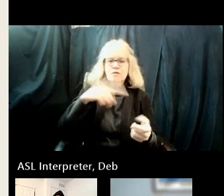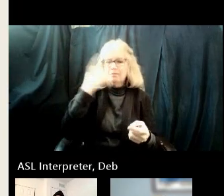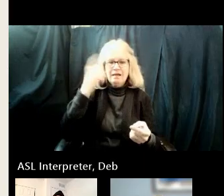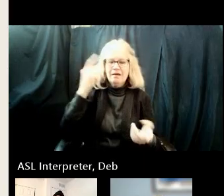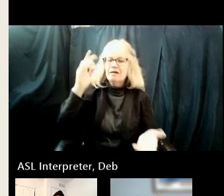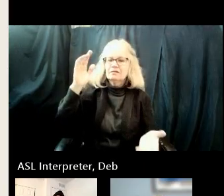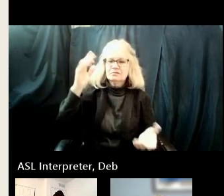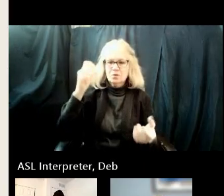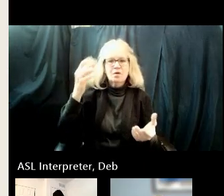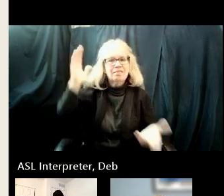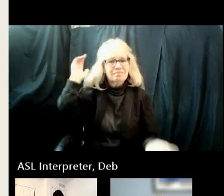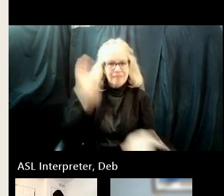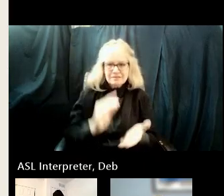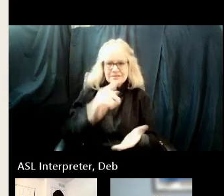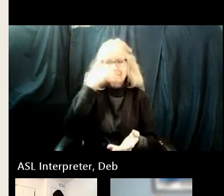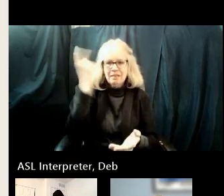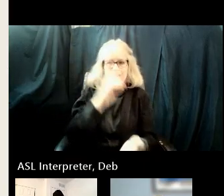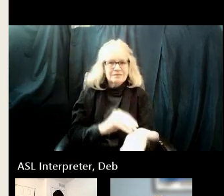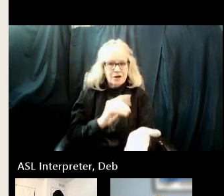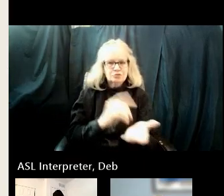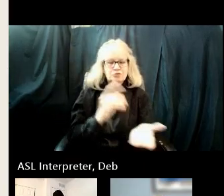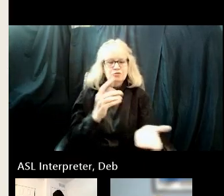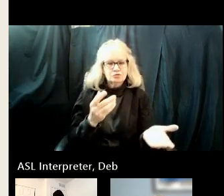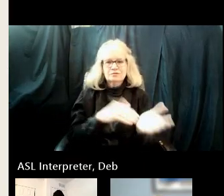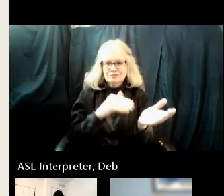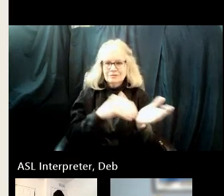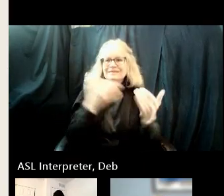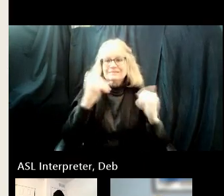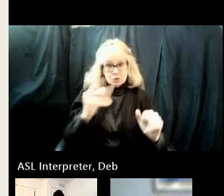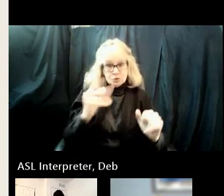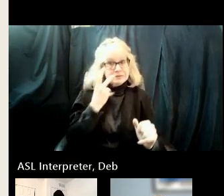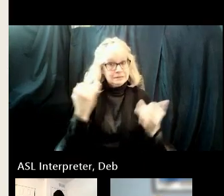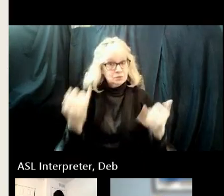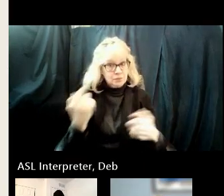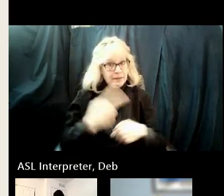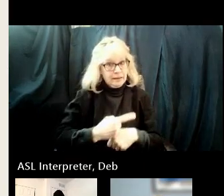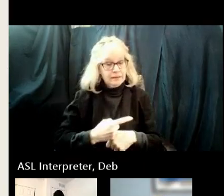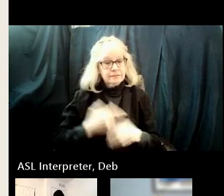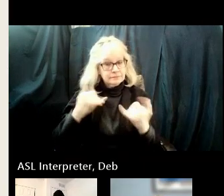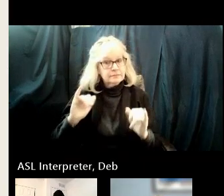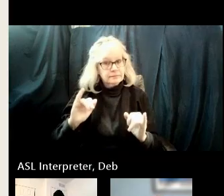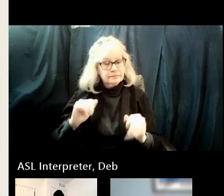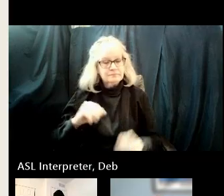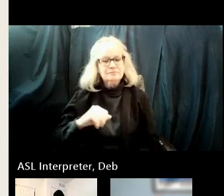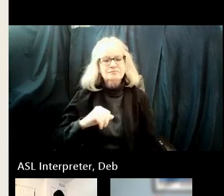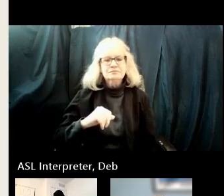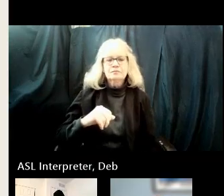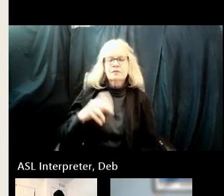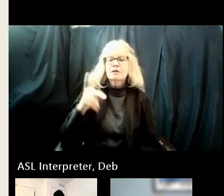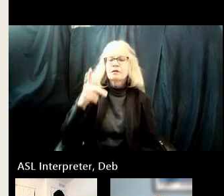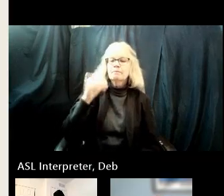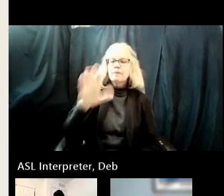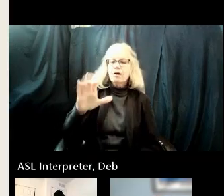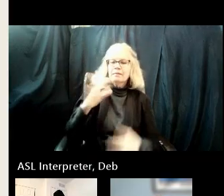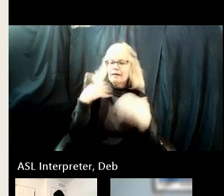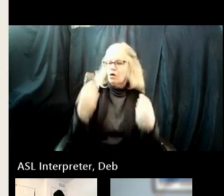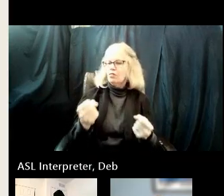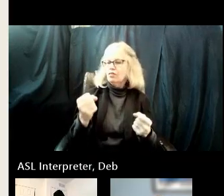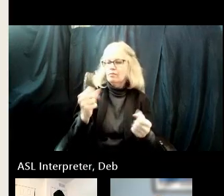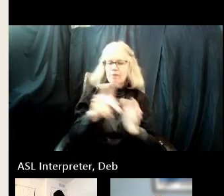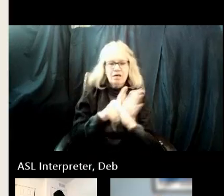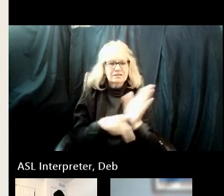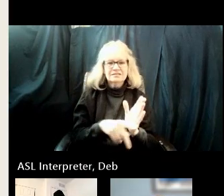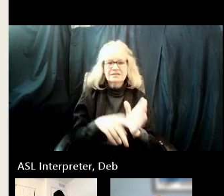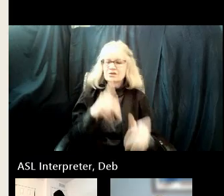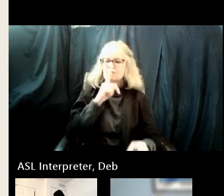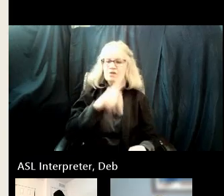providers, which that's still, we still see that today as well. And public health policy really neglected Black